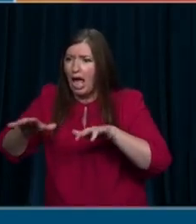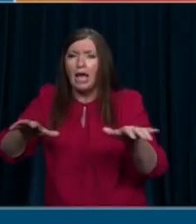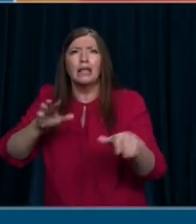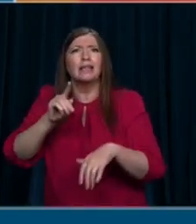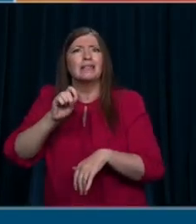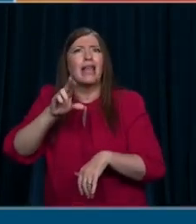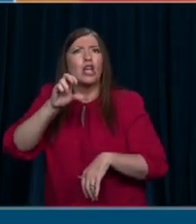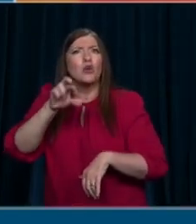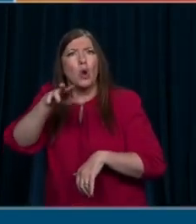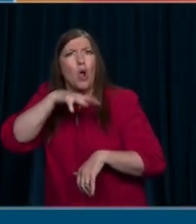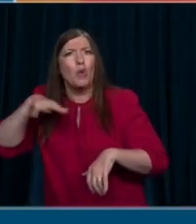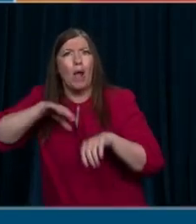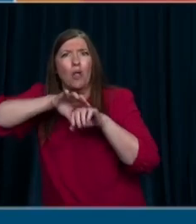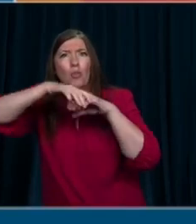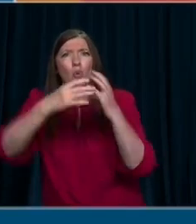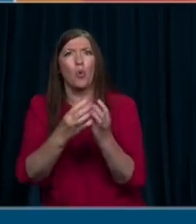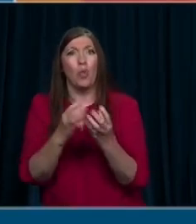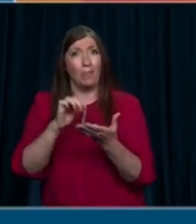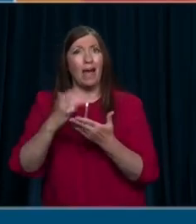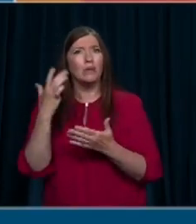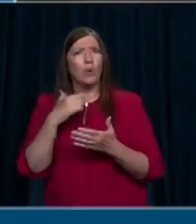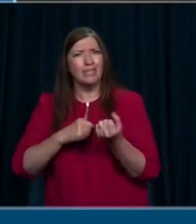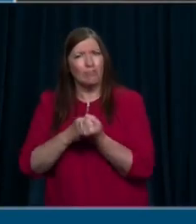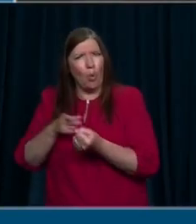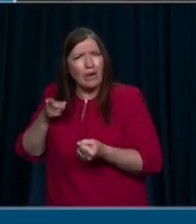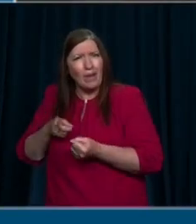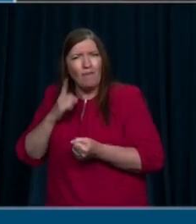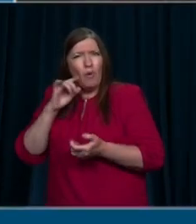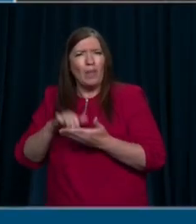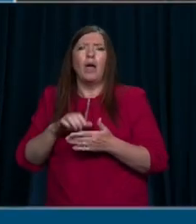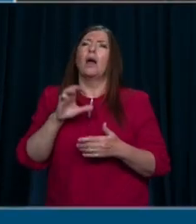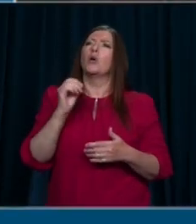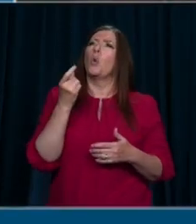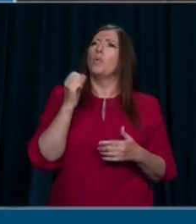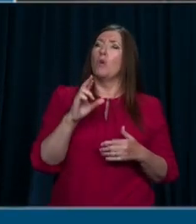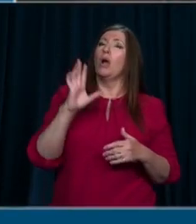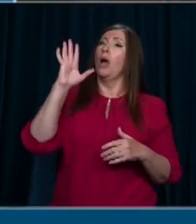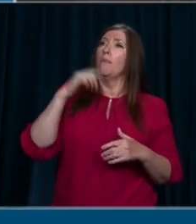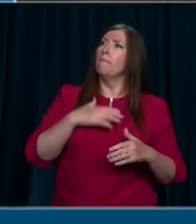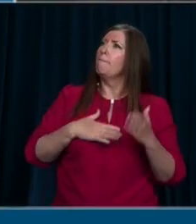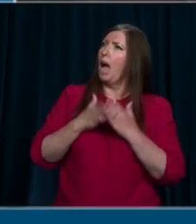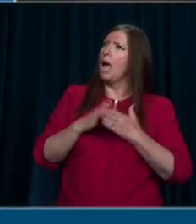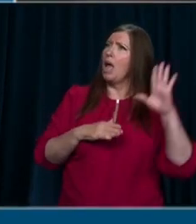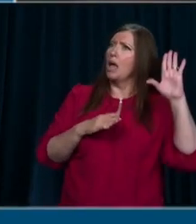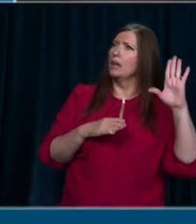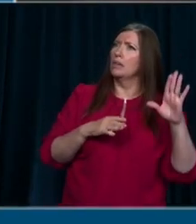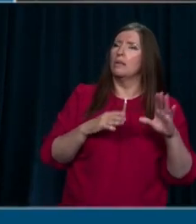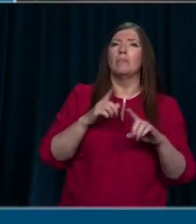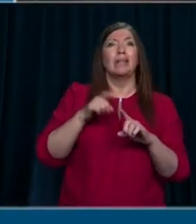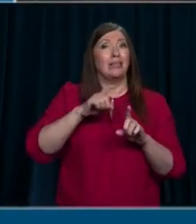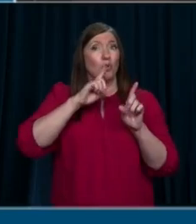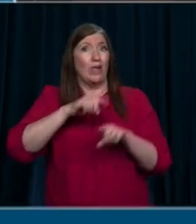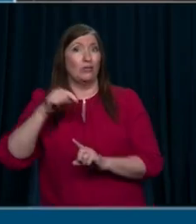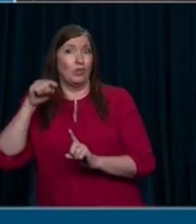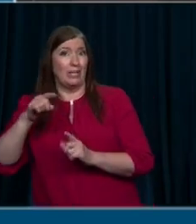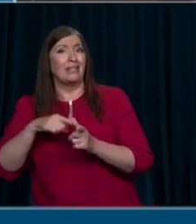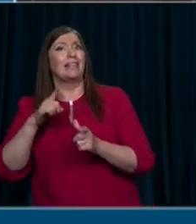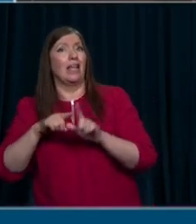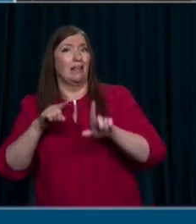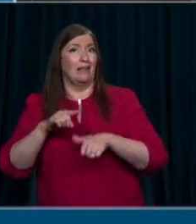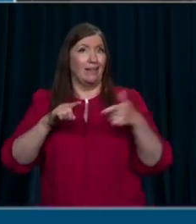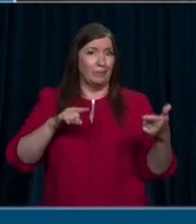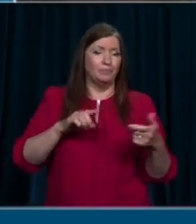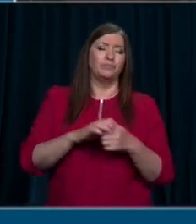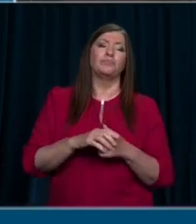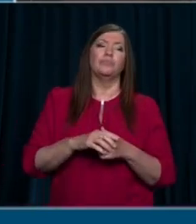world, and this is why I supported him in that. Mr. Cooper on Trump. I have my hand. Oh, yes, but he needs to answer this question. We'll get to you.